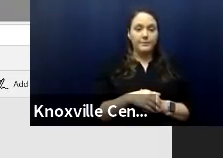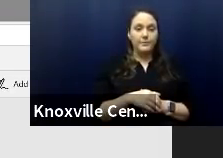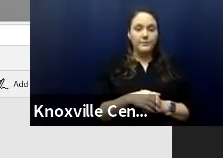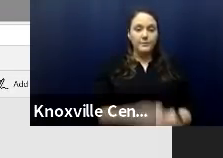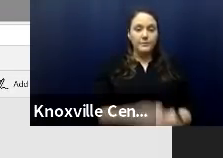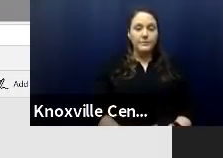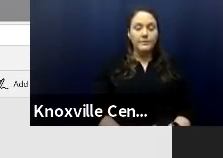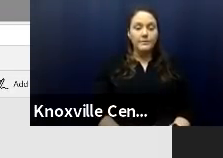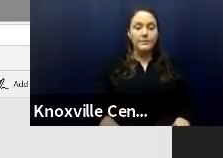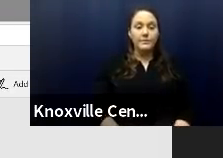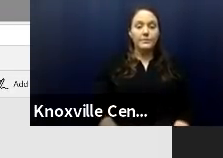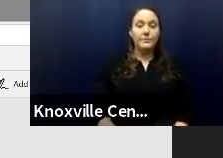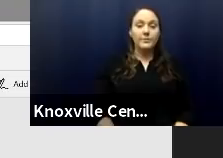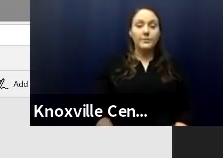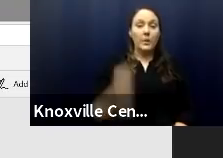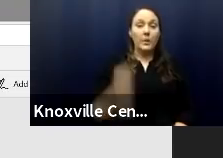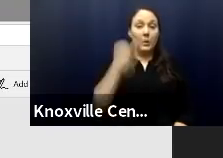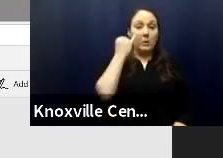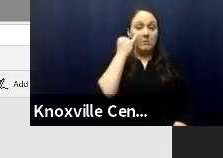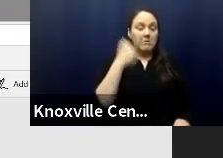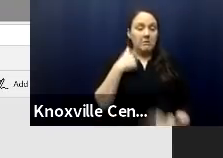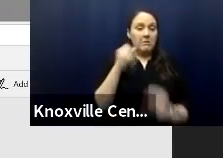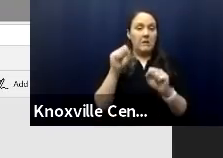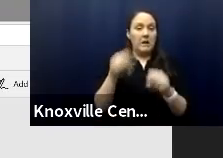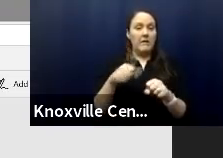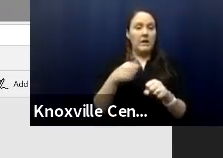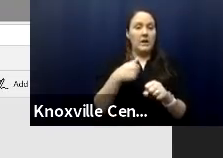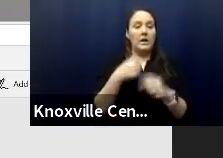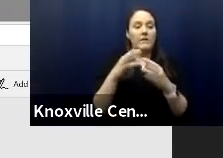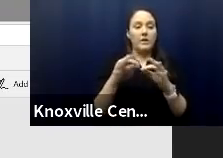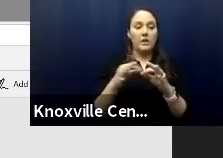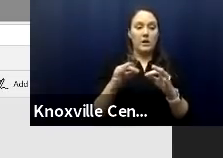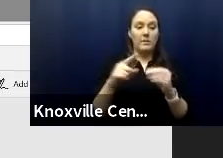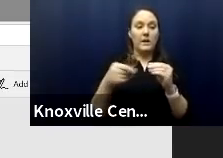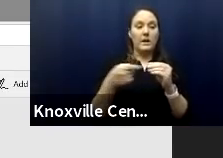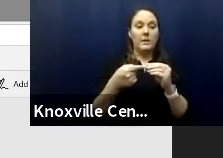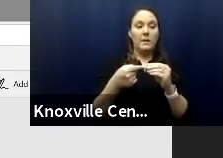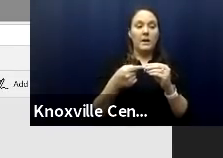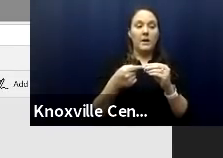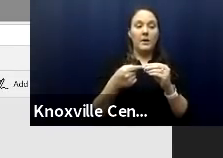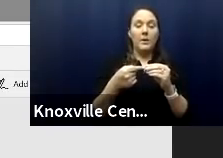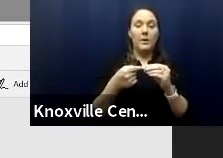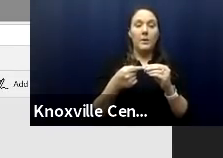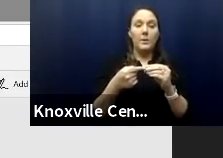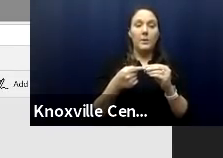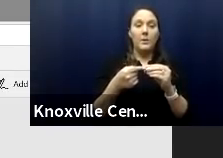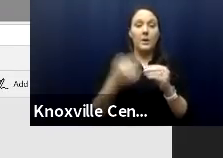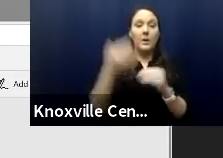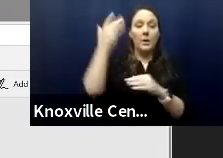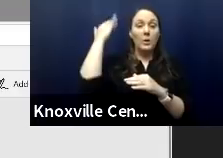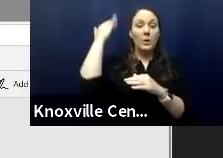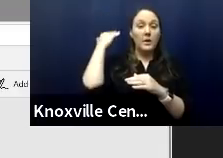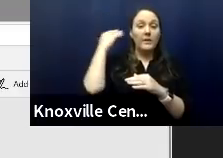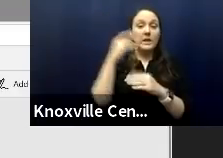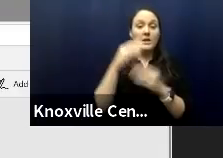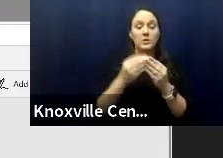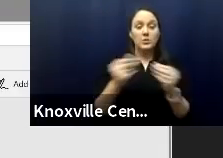So if I may, I have a comment about our previous resolution